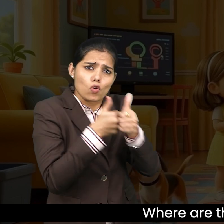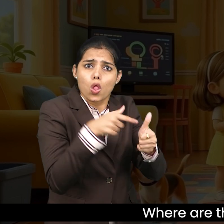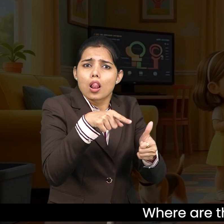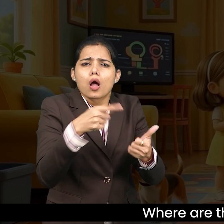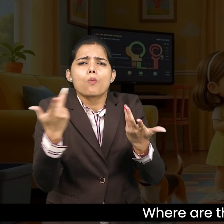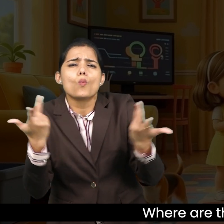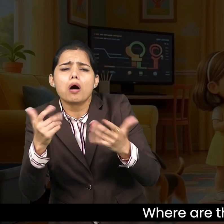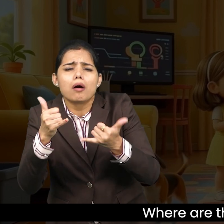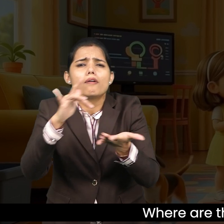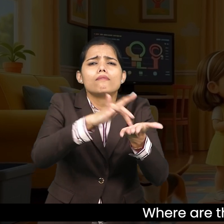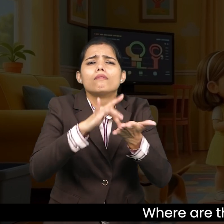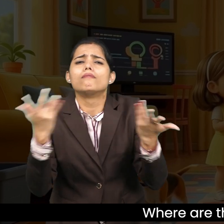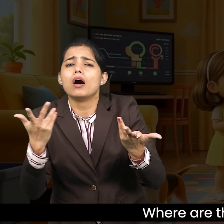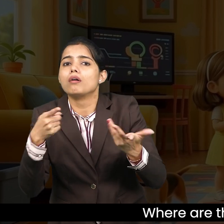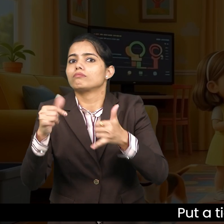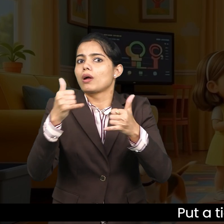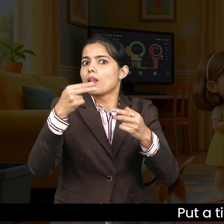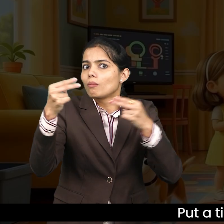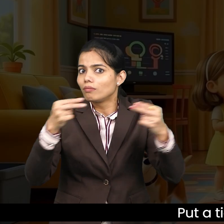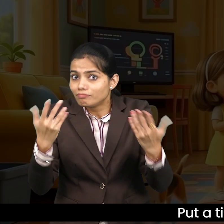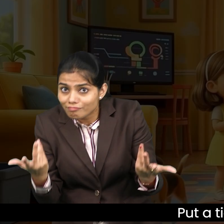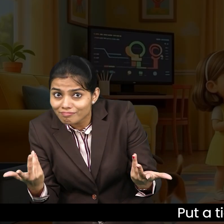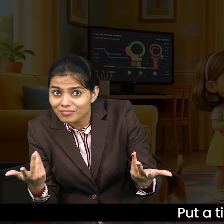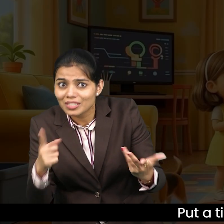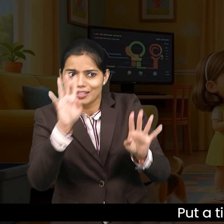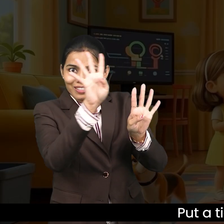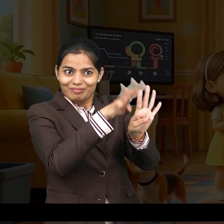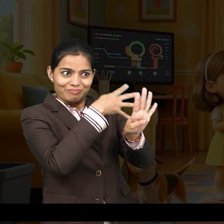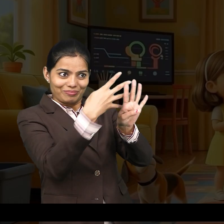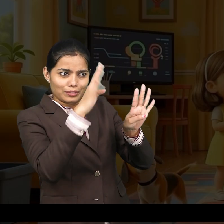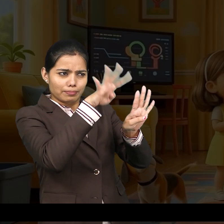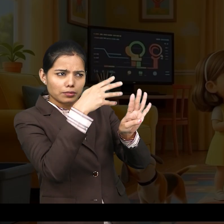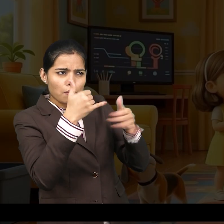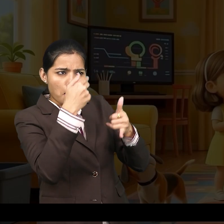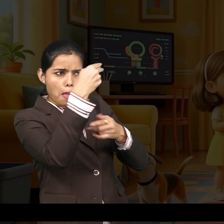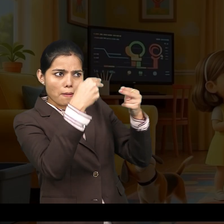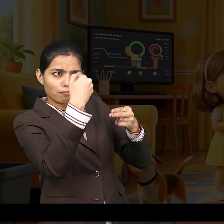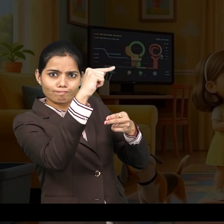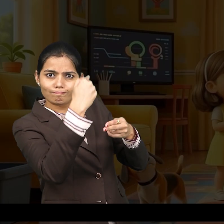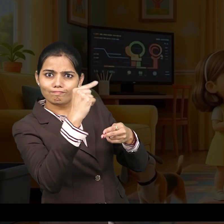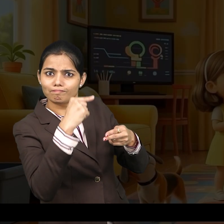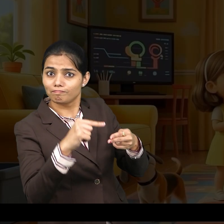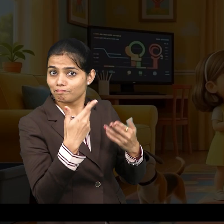they playing these games? Put a tick mark in the space provided.